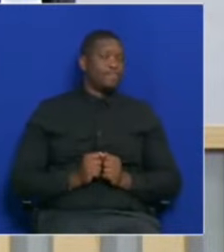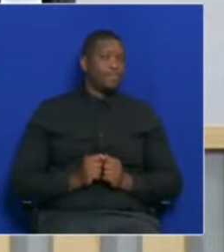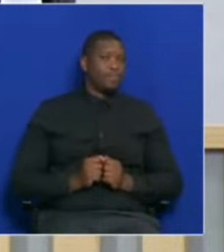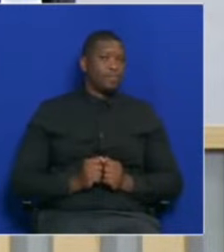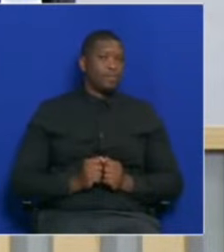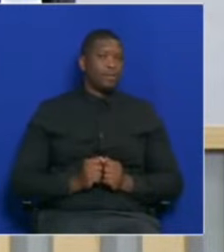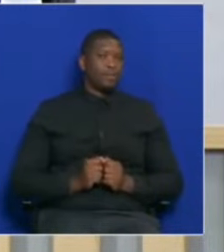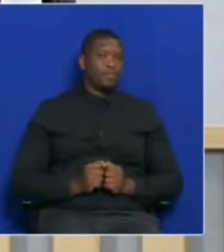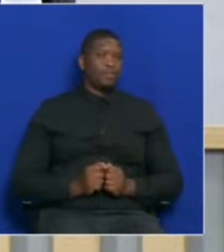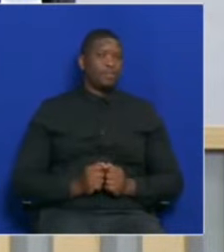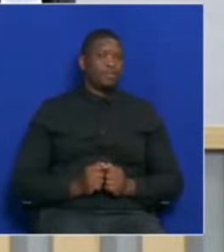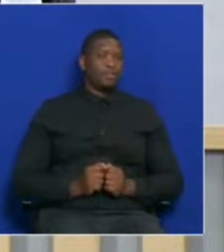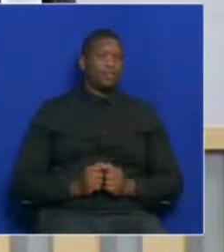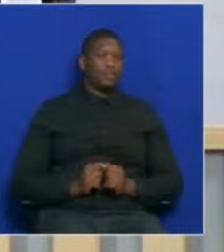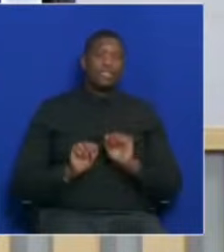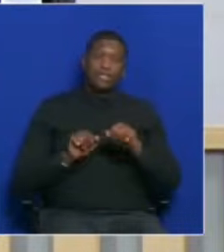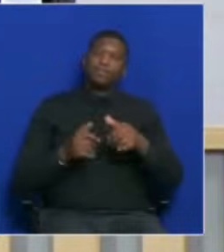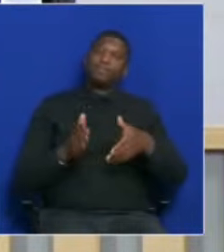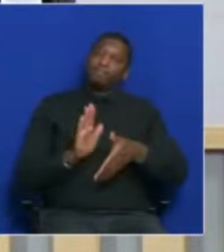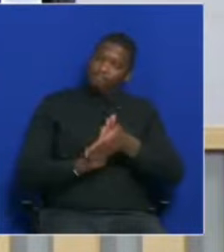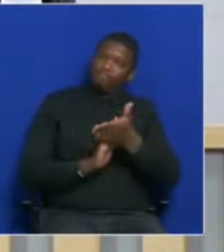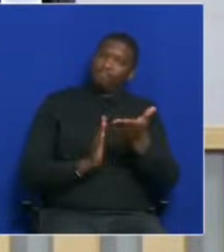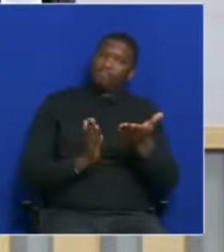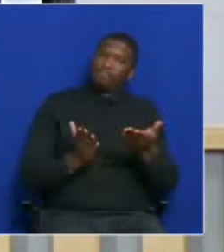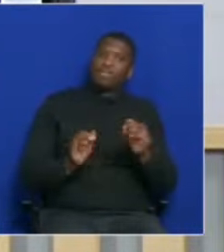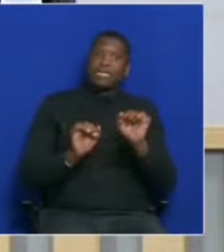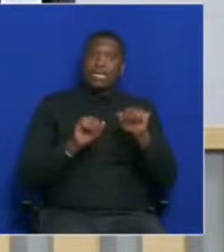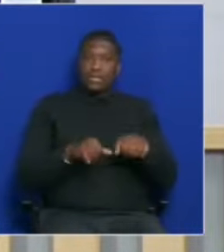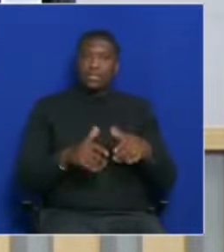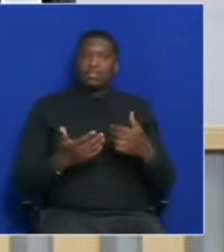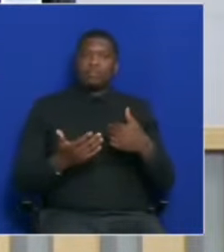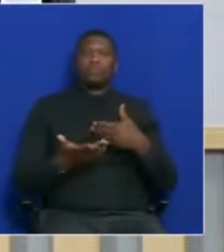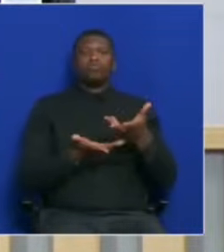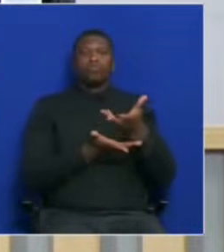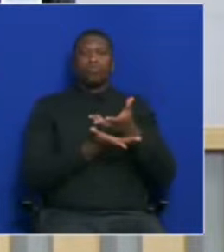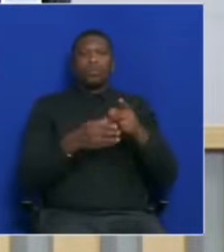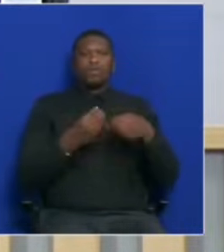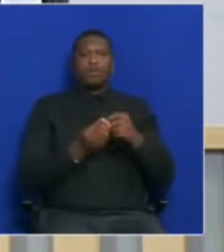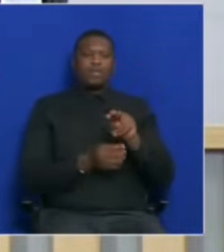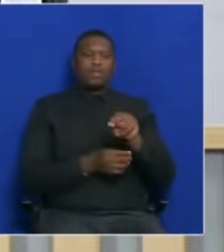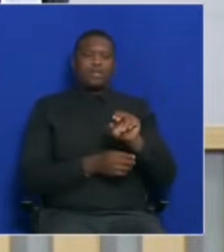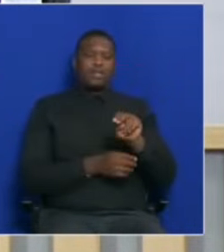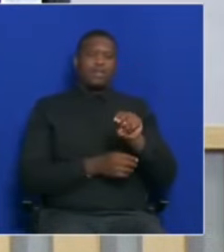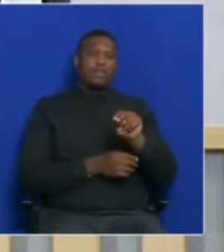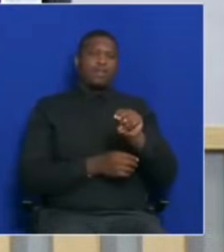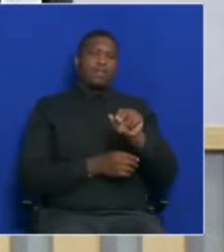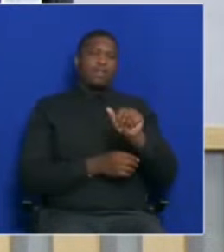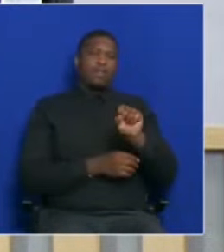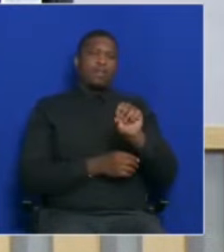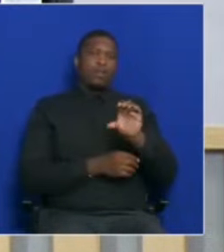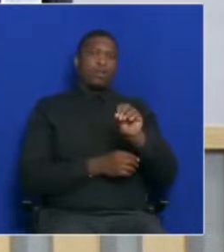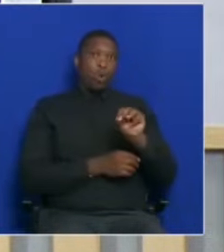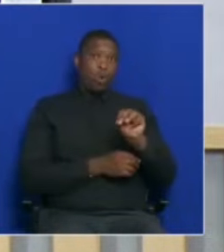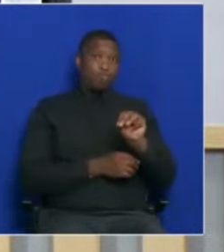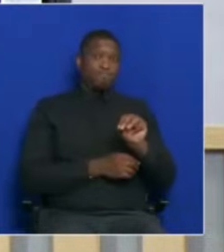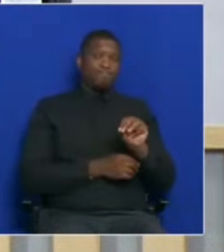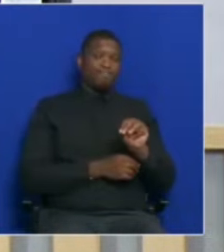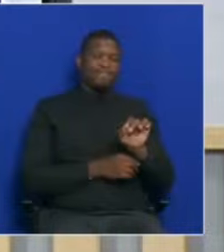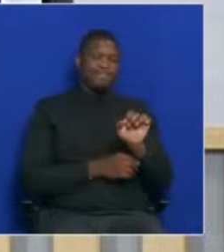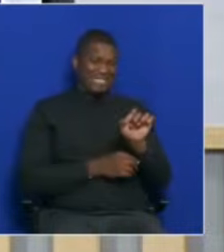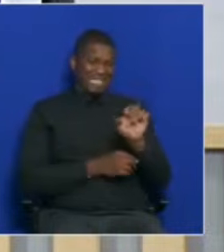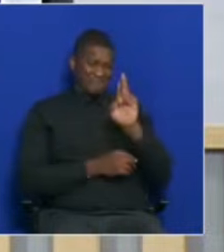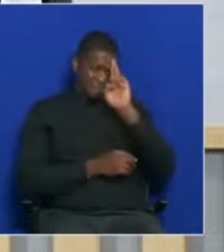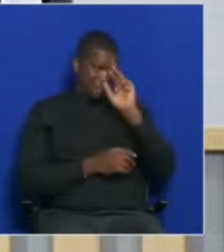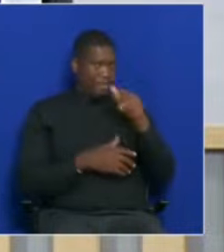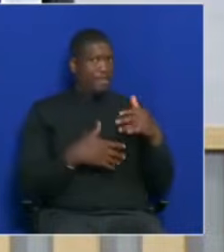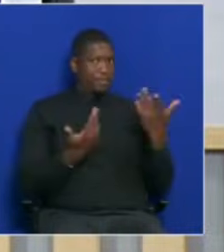Yes, Mrs. No, Sesoko. I was talking about the NASCOM one. The IGI one, I did indicate that, yes, there was a request for me to arrange